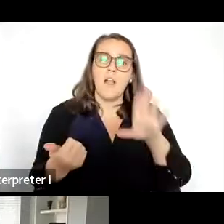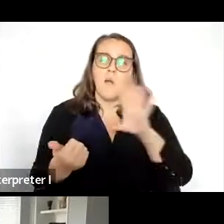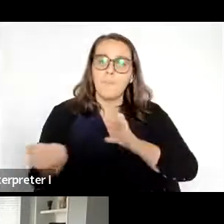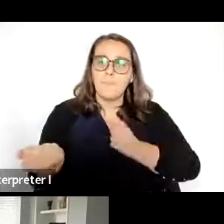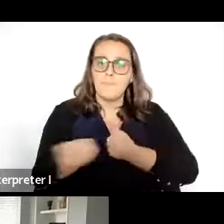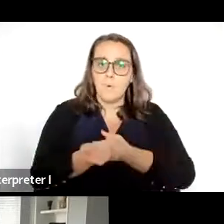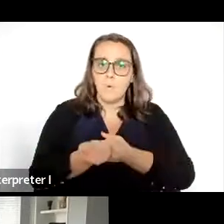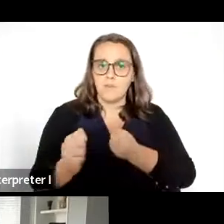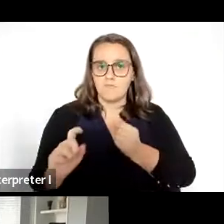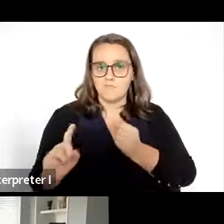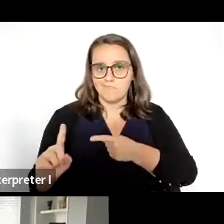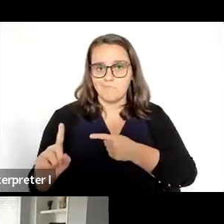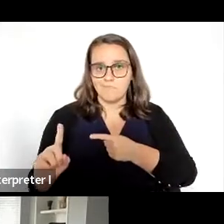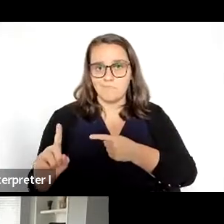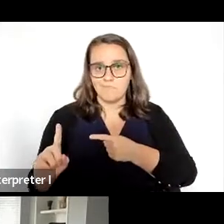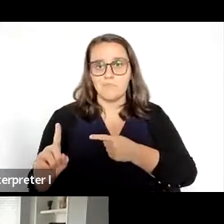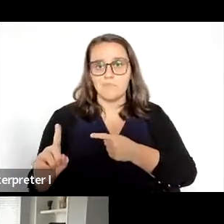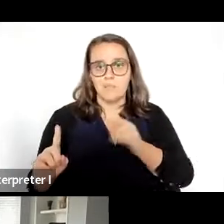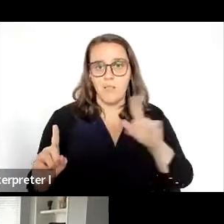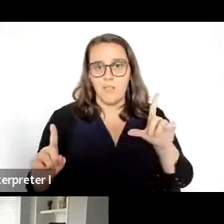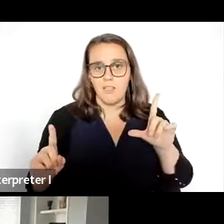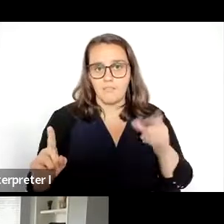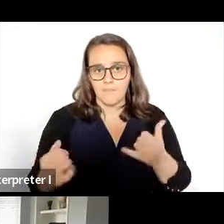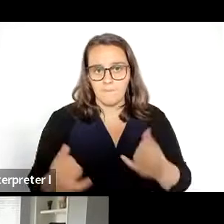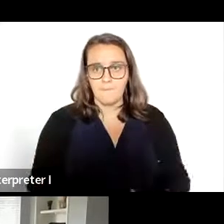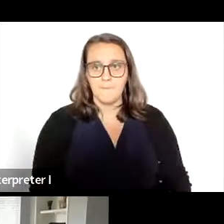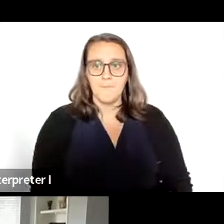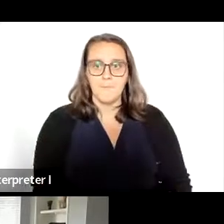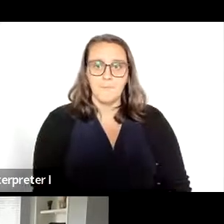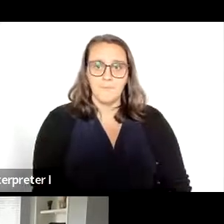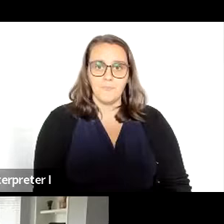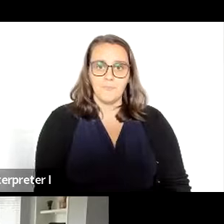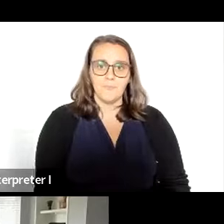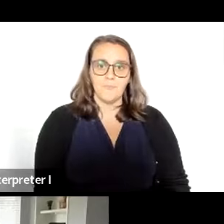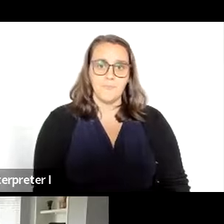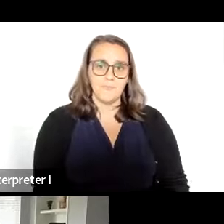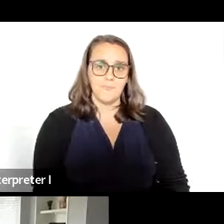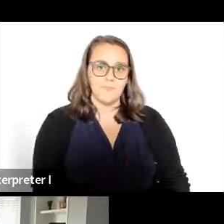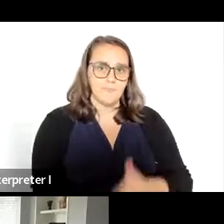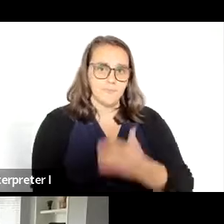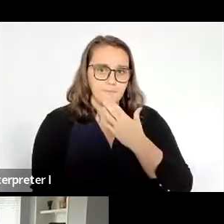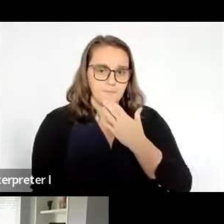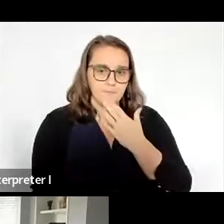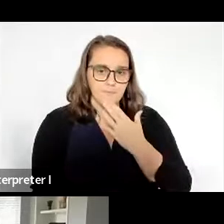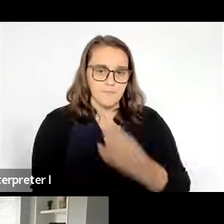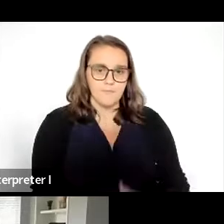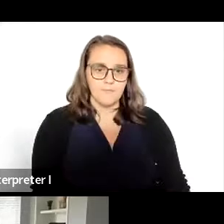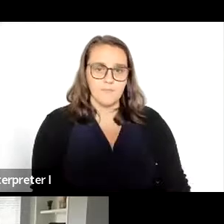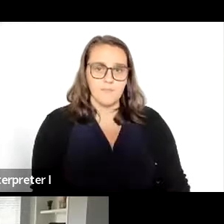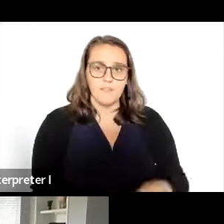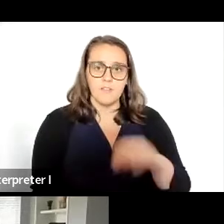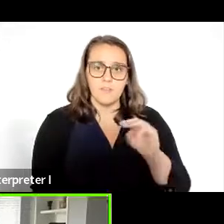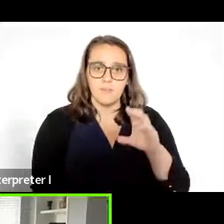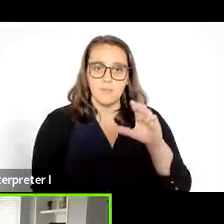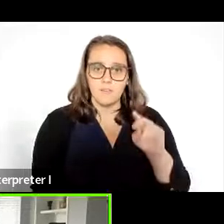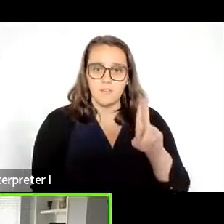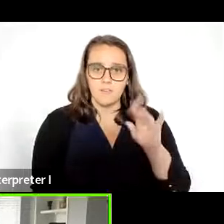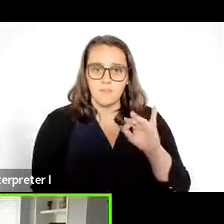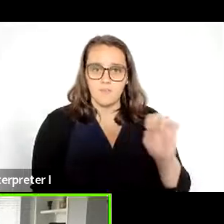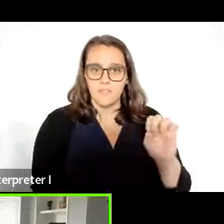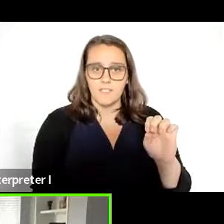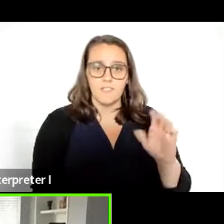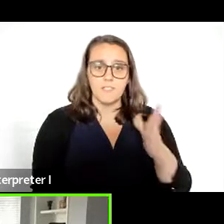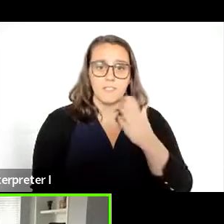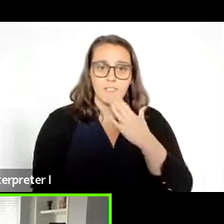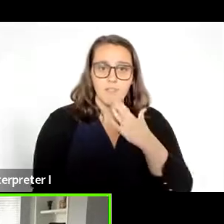of the bill today. Thank you. Thank you, Councilmember. Councilmember McDuffie. Thank you, Mr. Chairman.